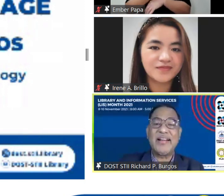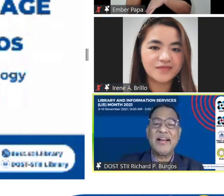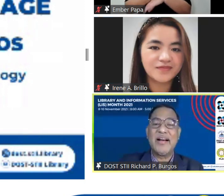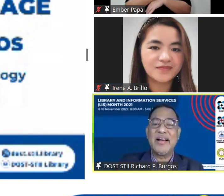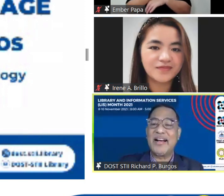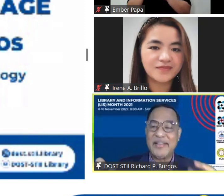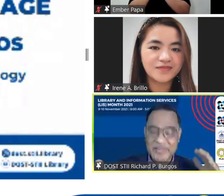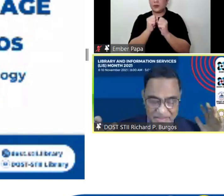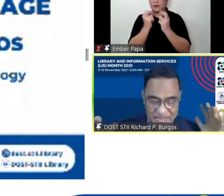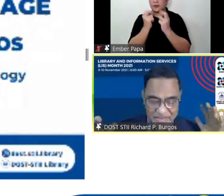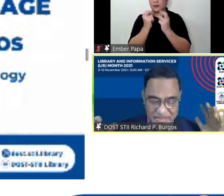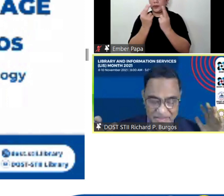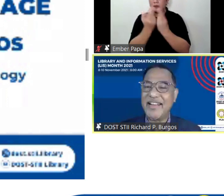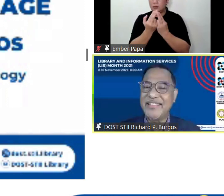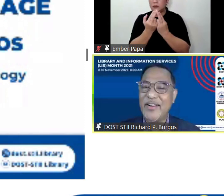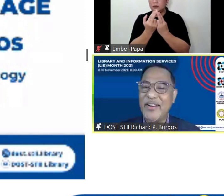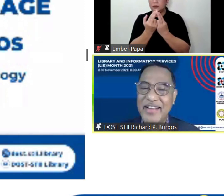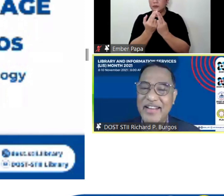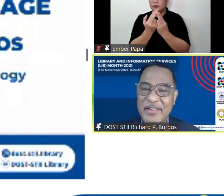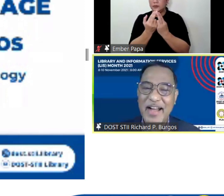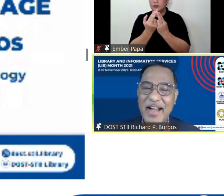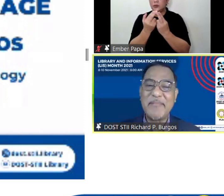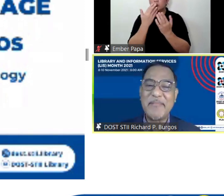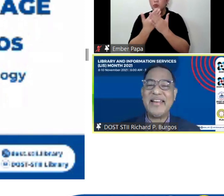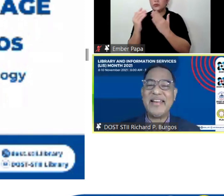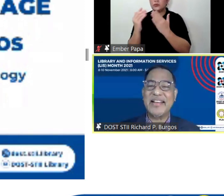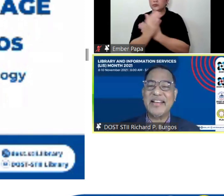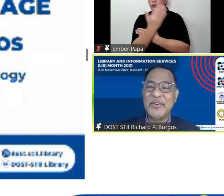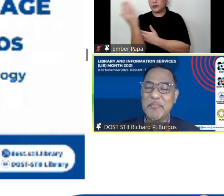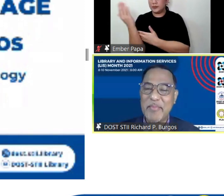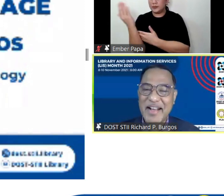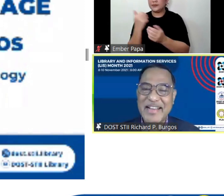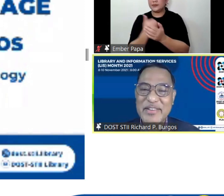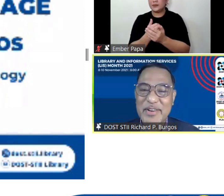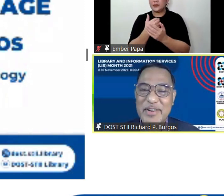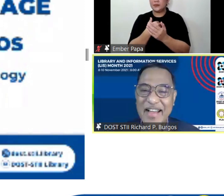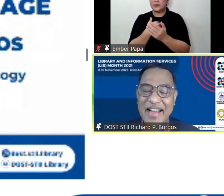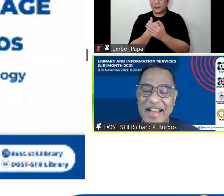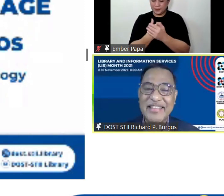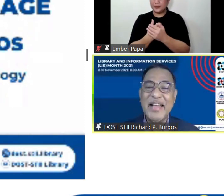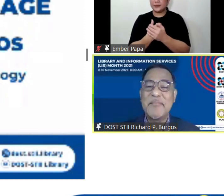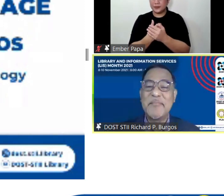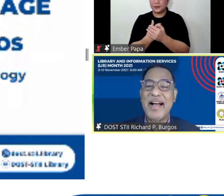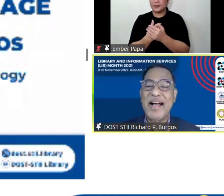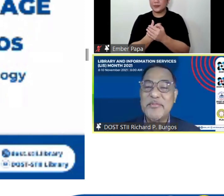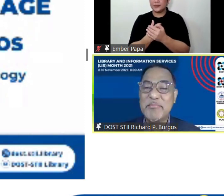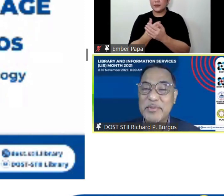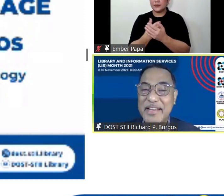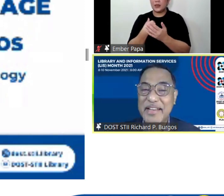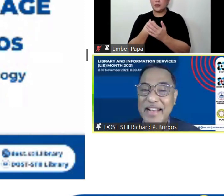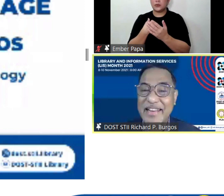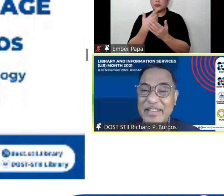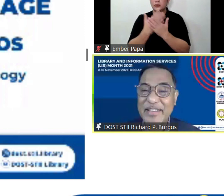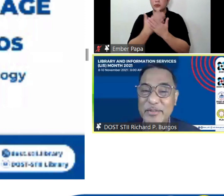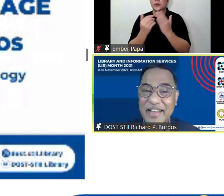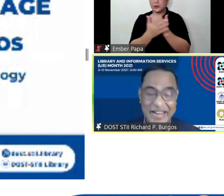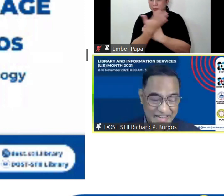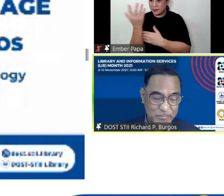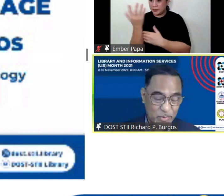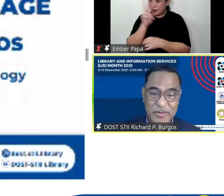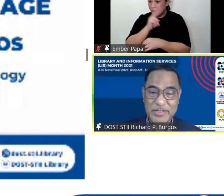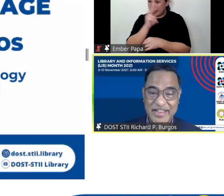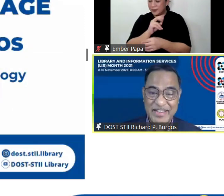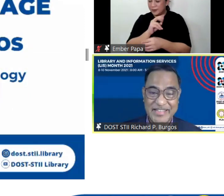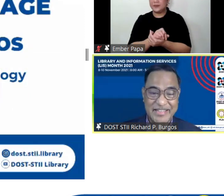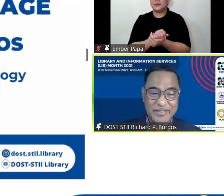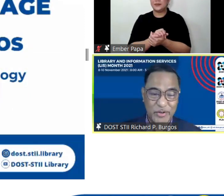webinar. Naibag na daw kada kayo amin. Magandang umaga sa inyong lahat. Maayong buntag kaninyong tandan.